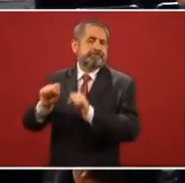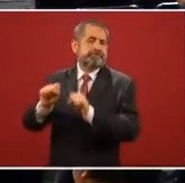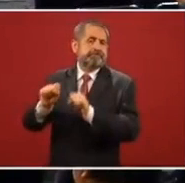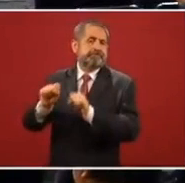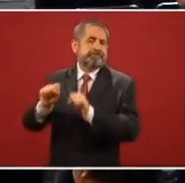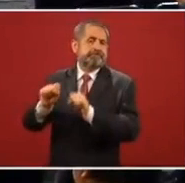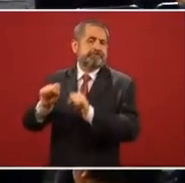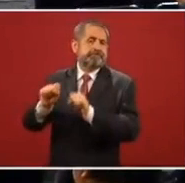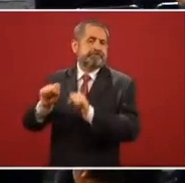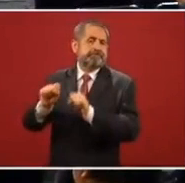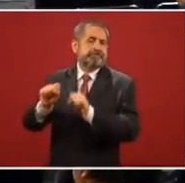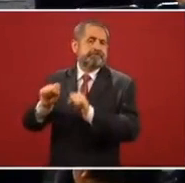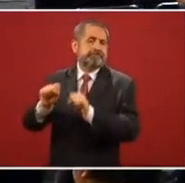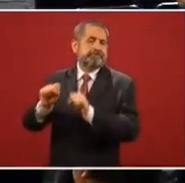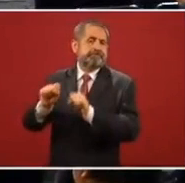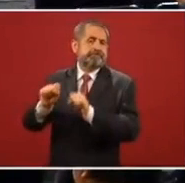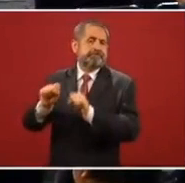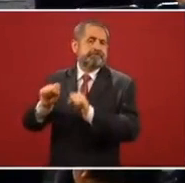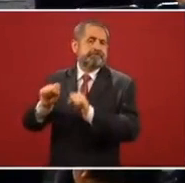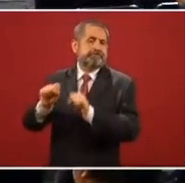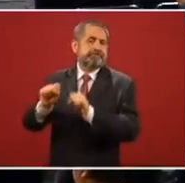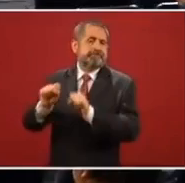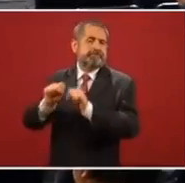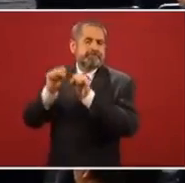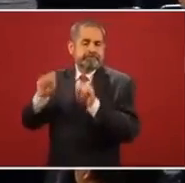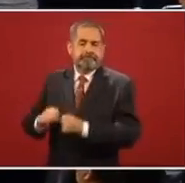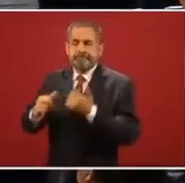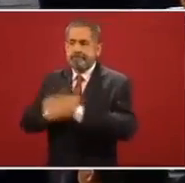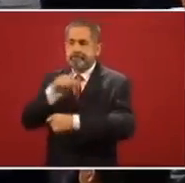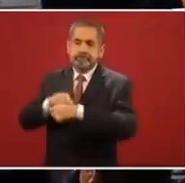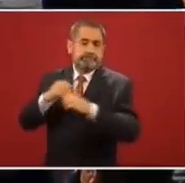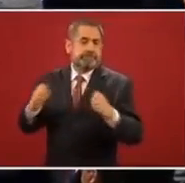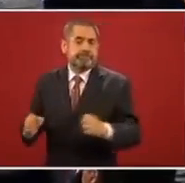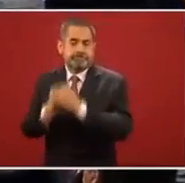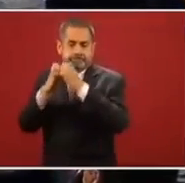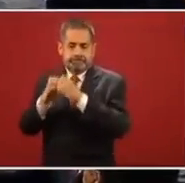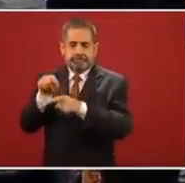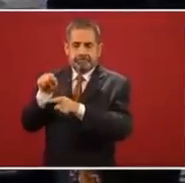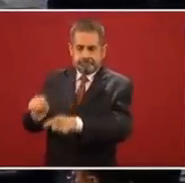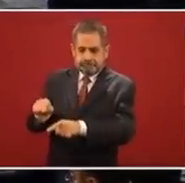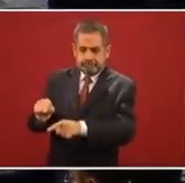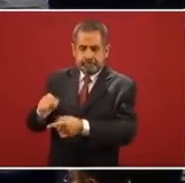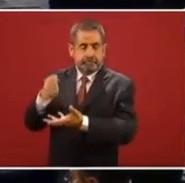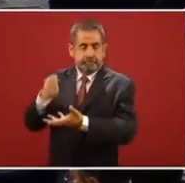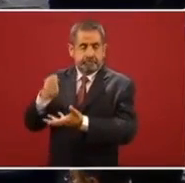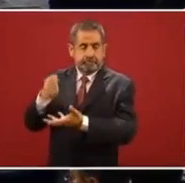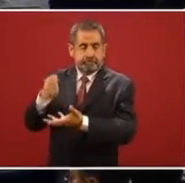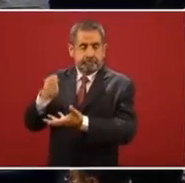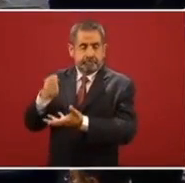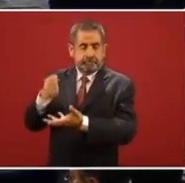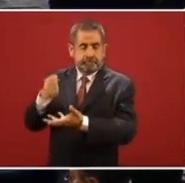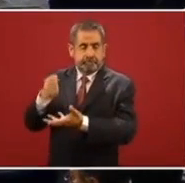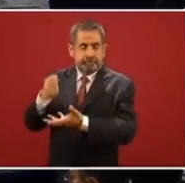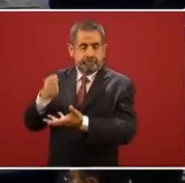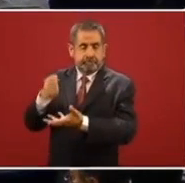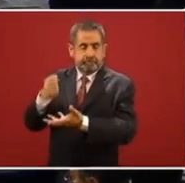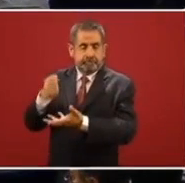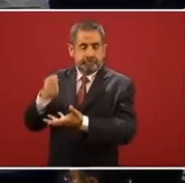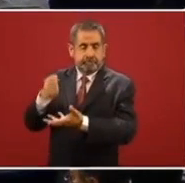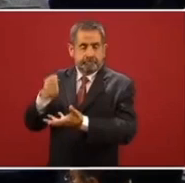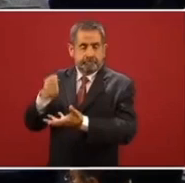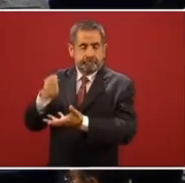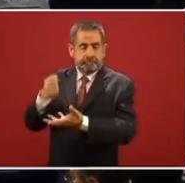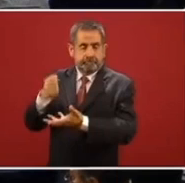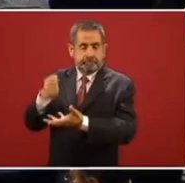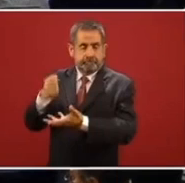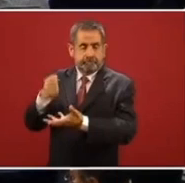that the competence of this area covers. Esto incluye los fondos de reserva, por ejemplo, And this also